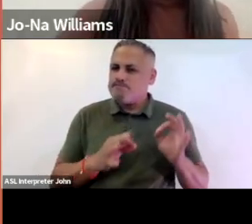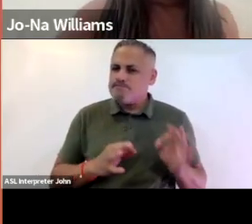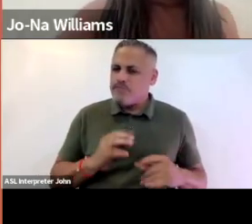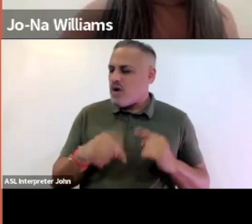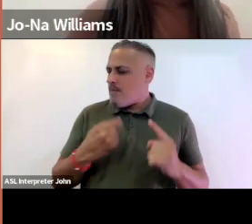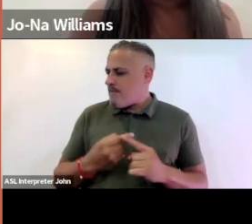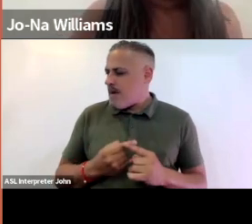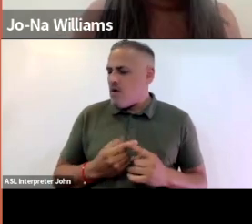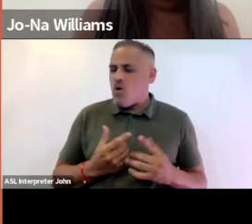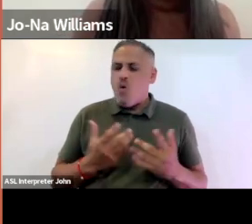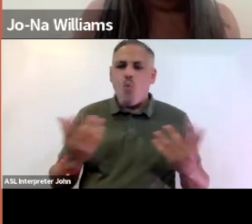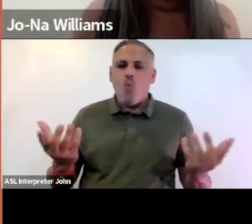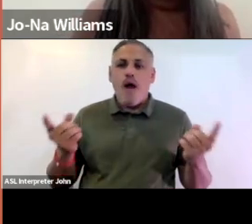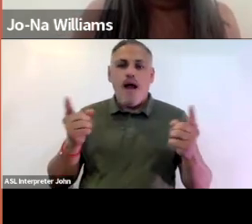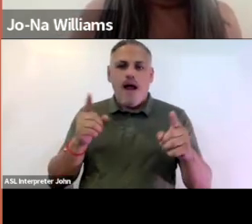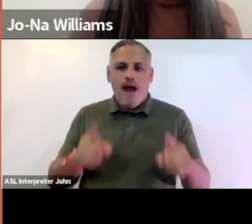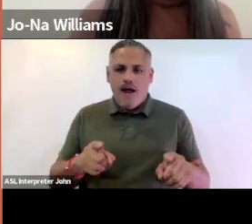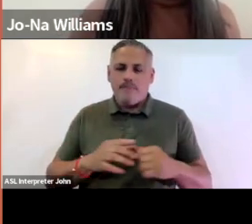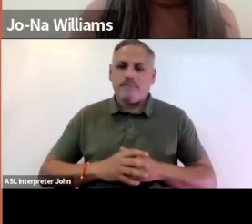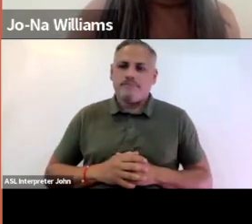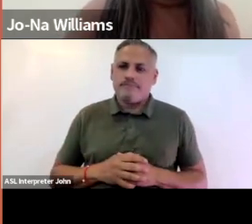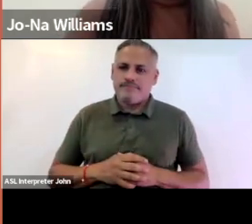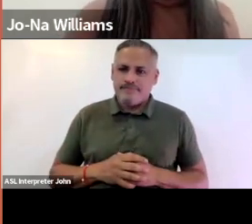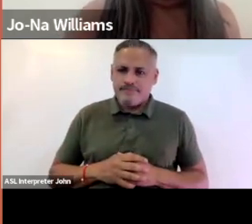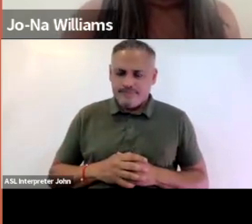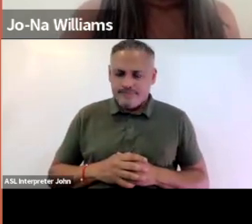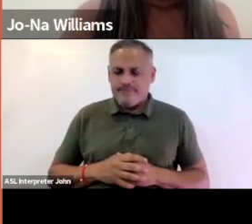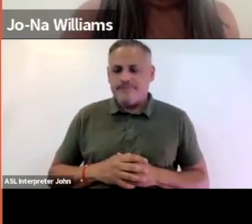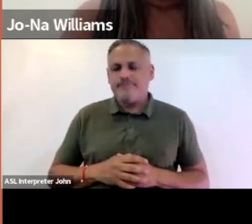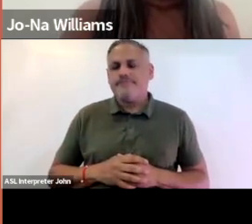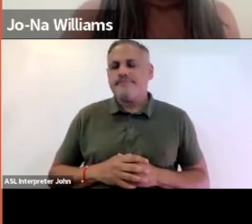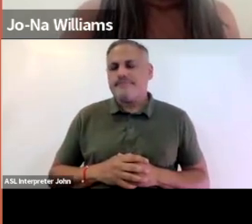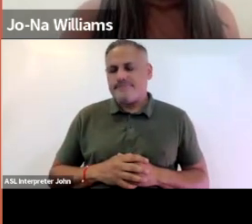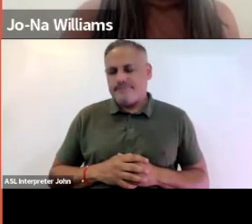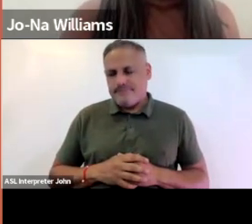about what will happen when the